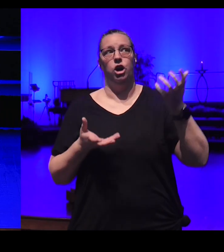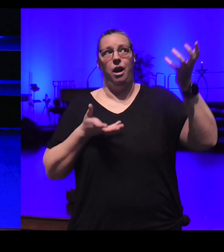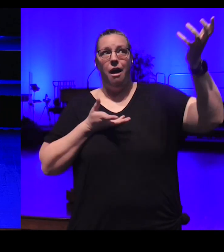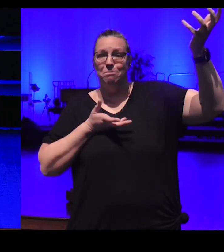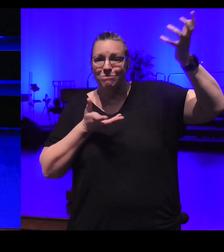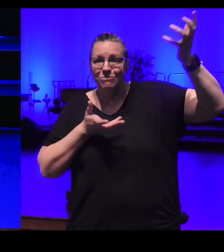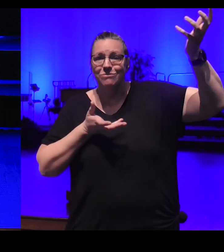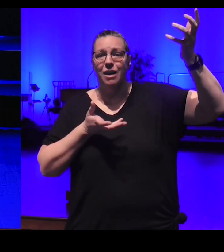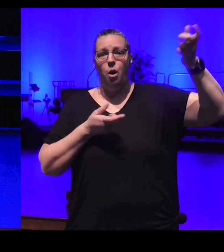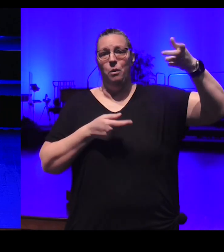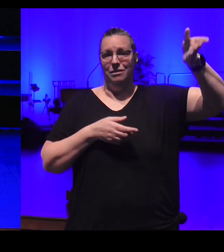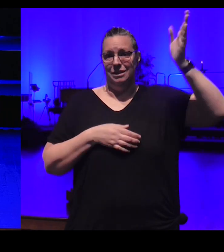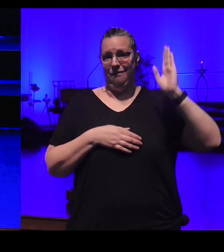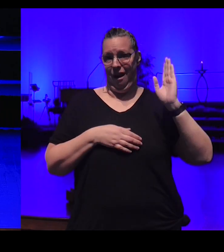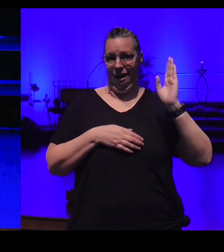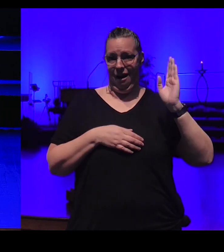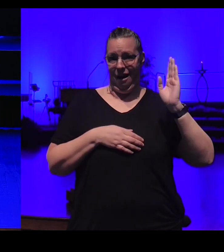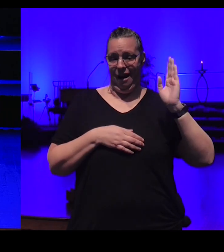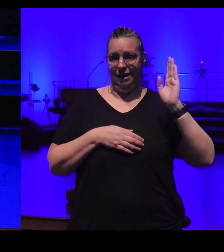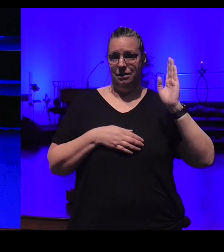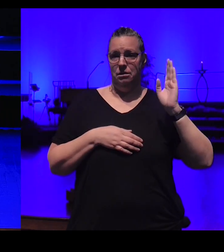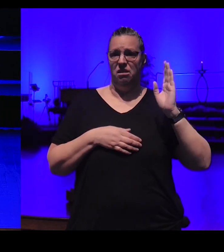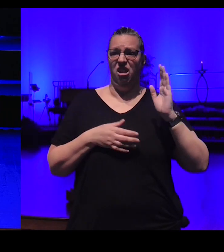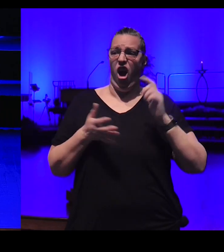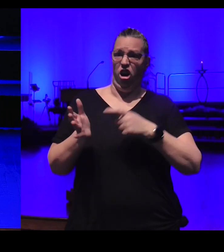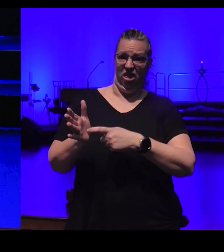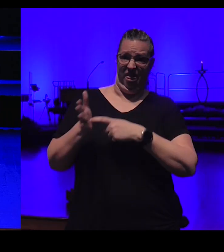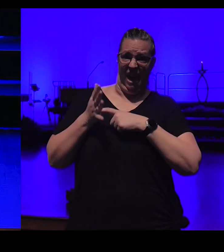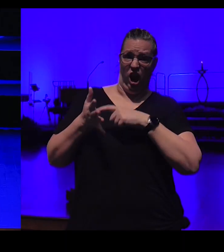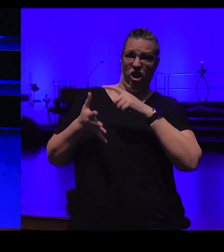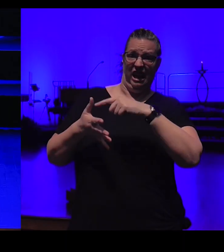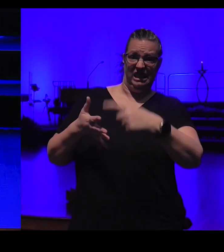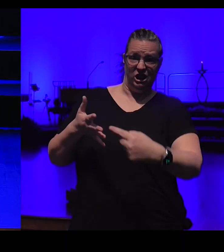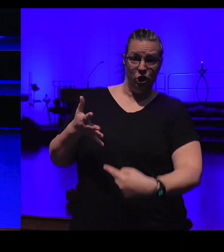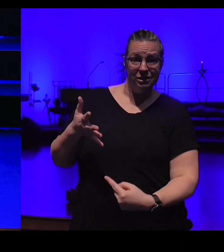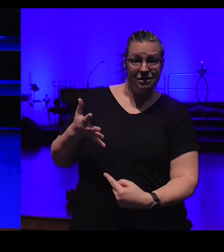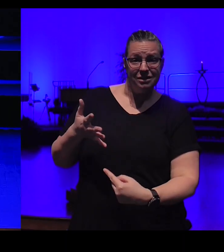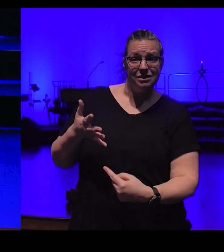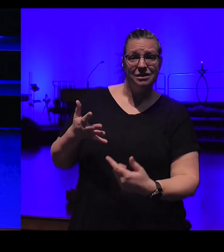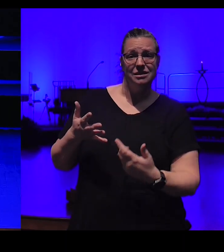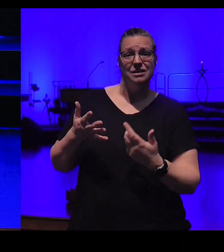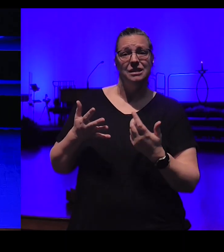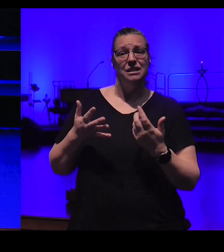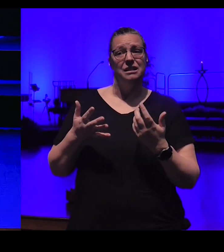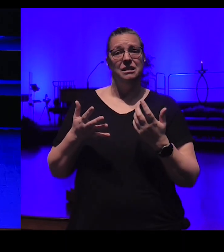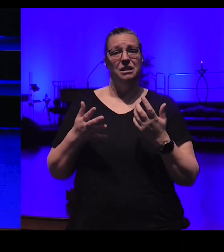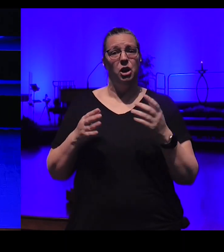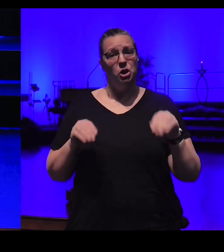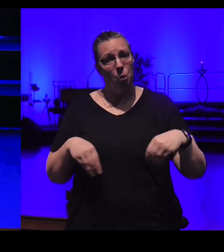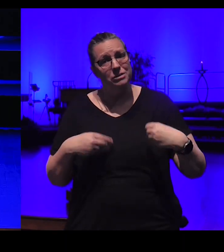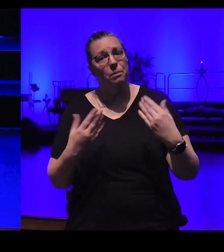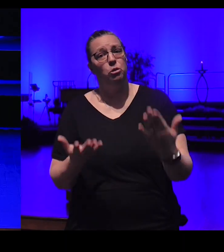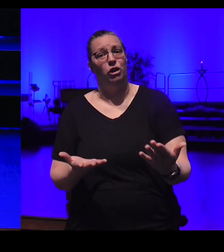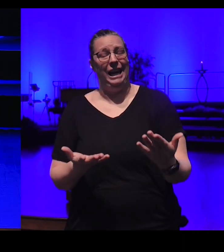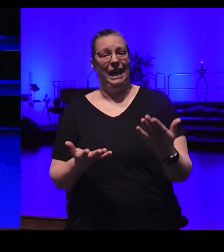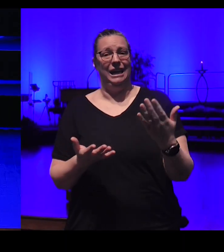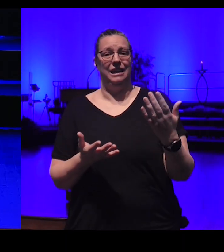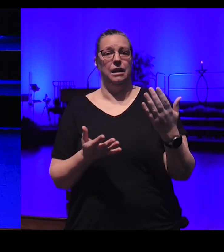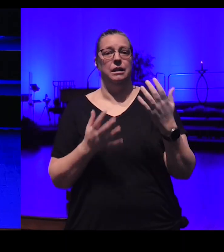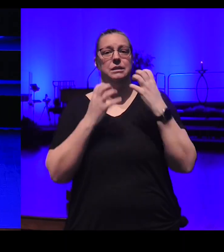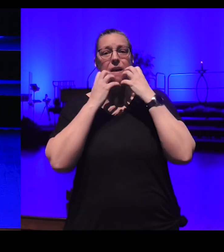divine? And are there conditions that you'd like to bring into that holy awareness of the